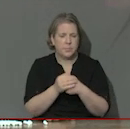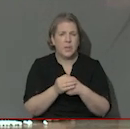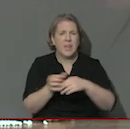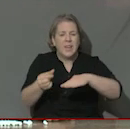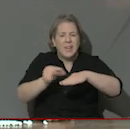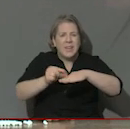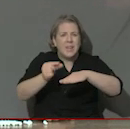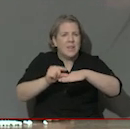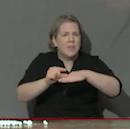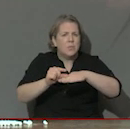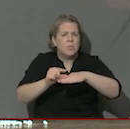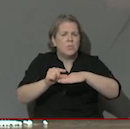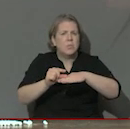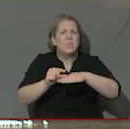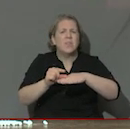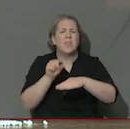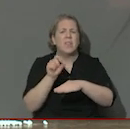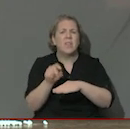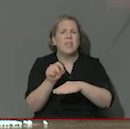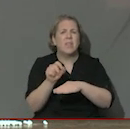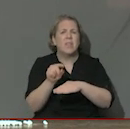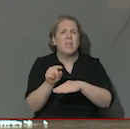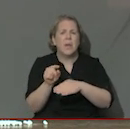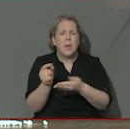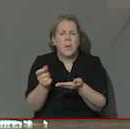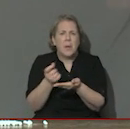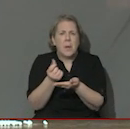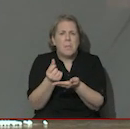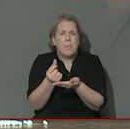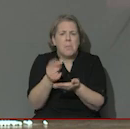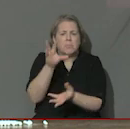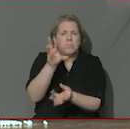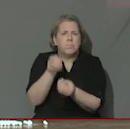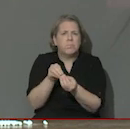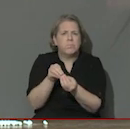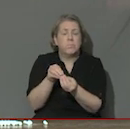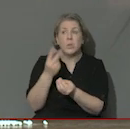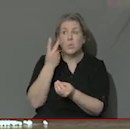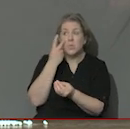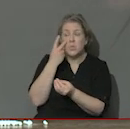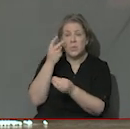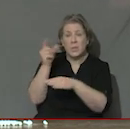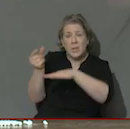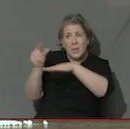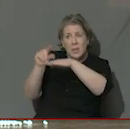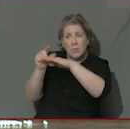was capitalized. So we saw that our interest expense was